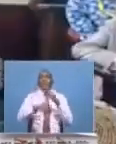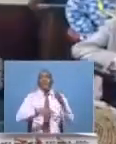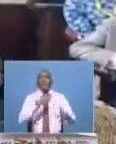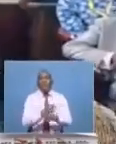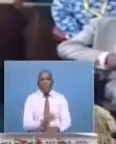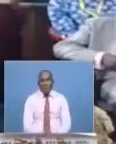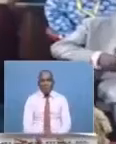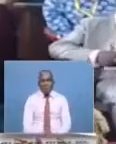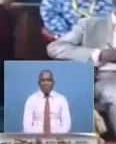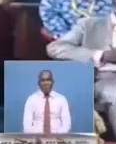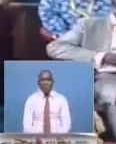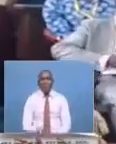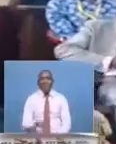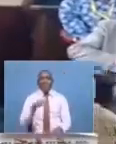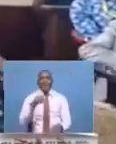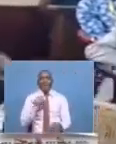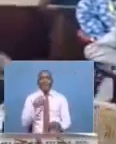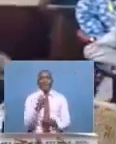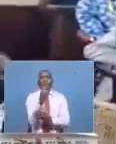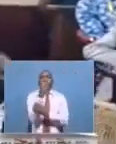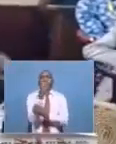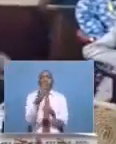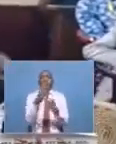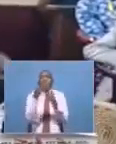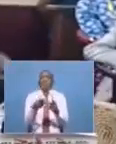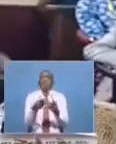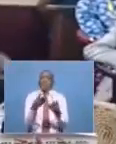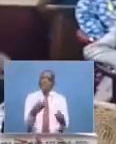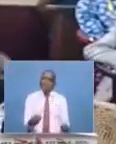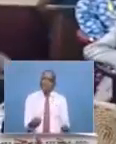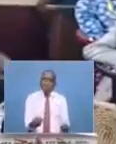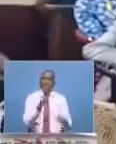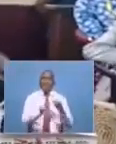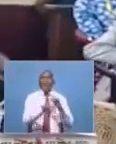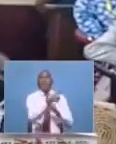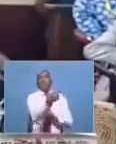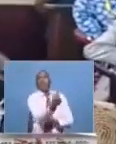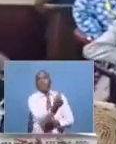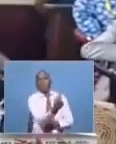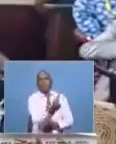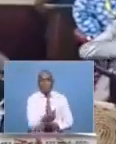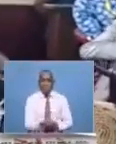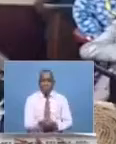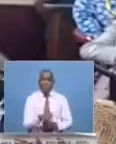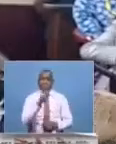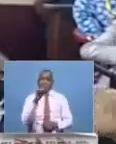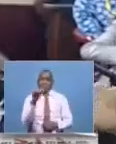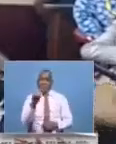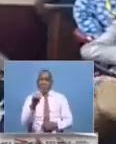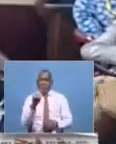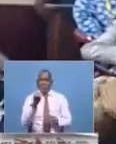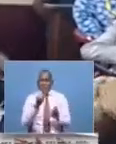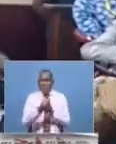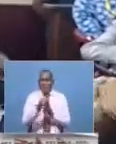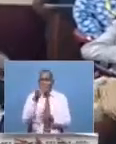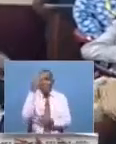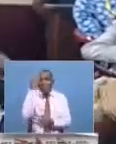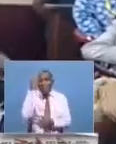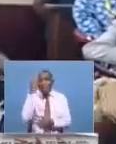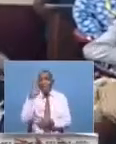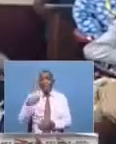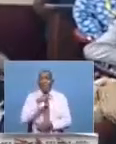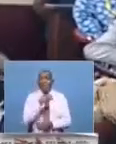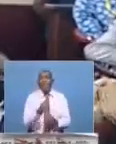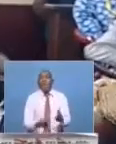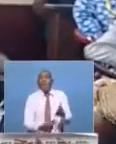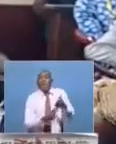is in a position to address those matters other than her. So that, my lord, is the import of our reference